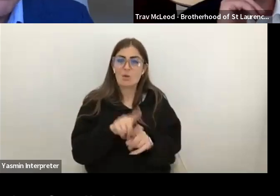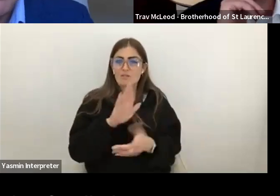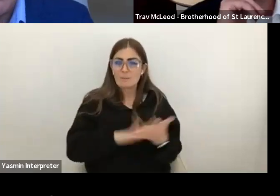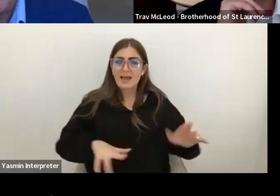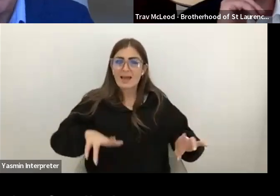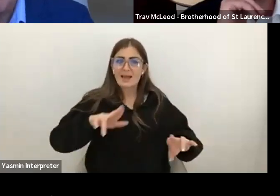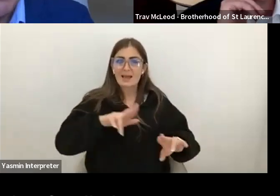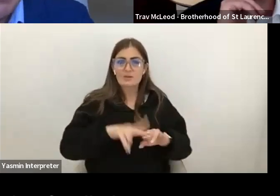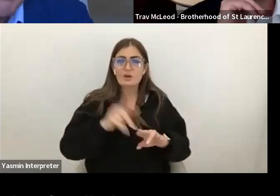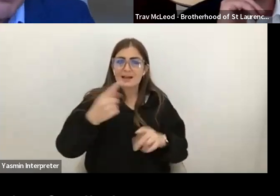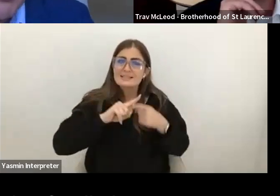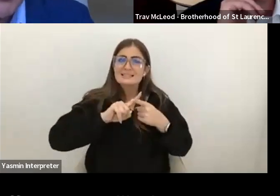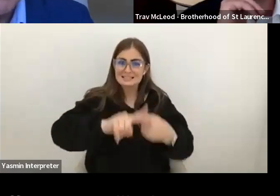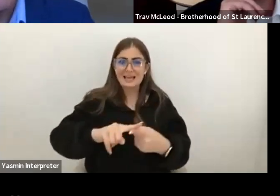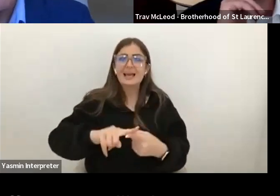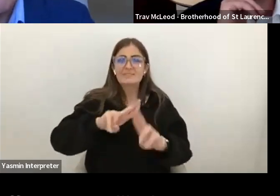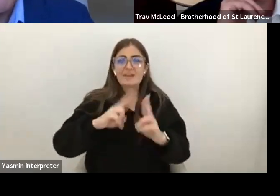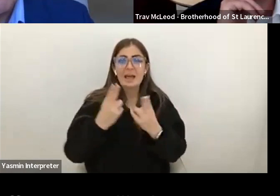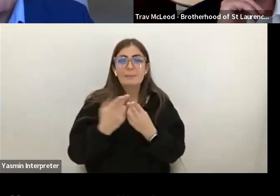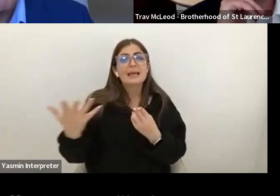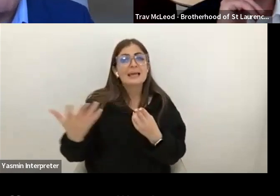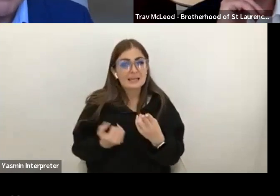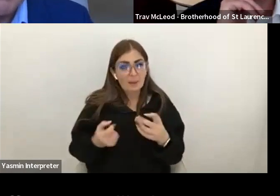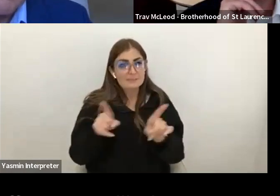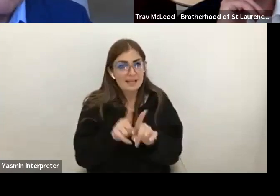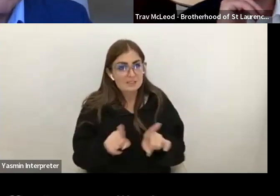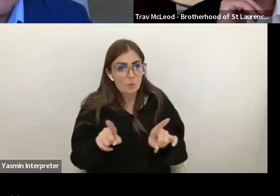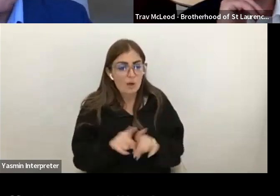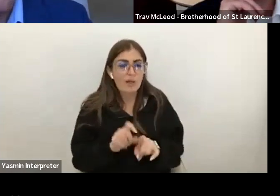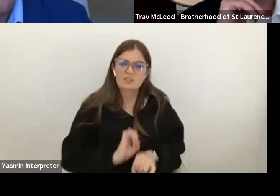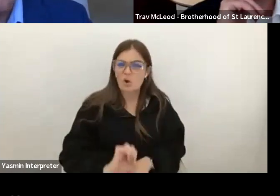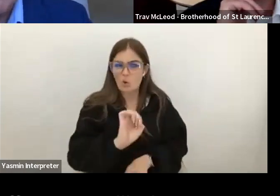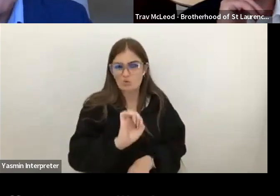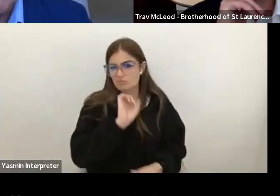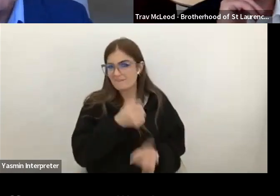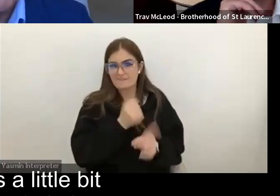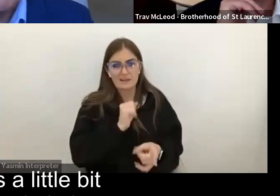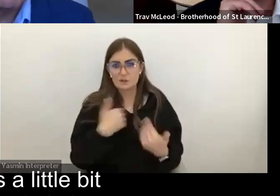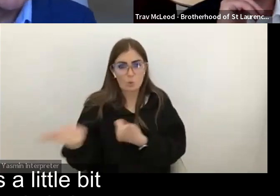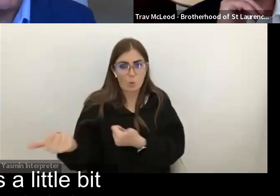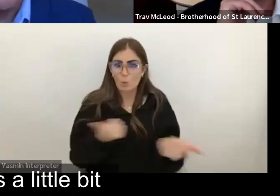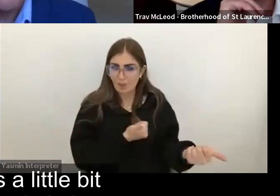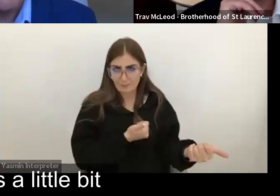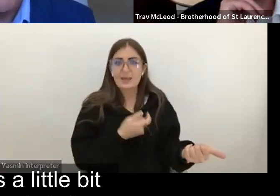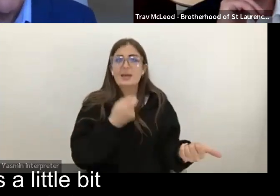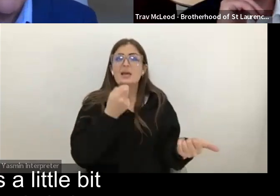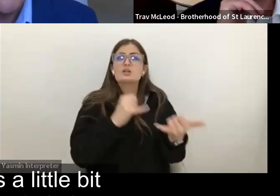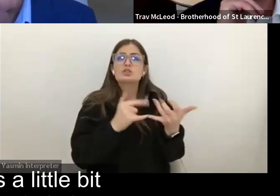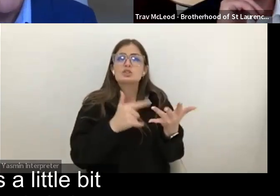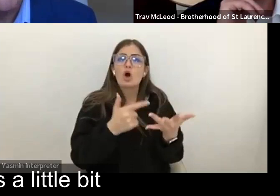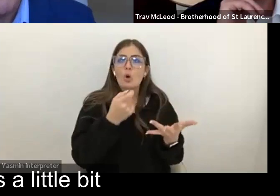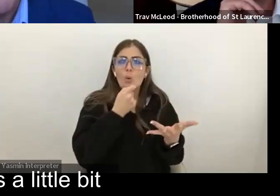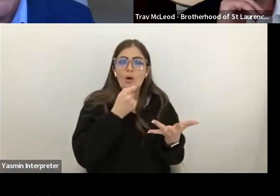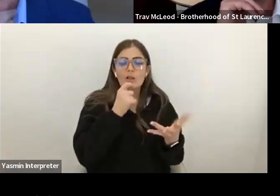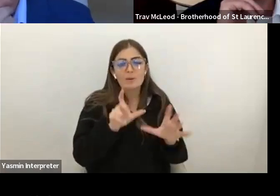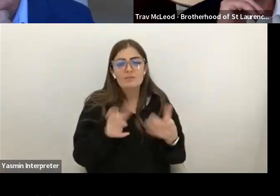And of course, it sustains family incomes, which has its own effect on well-being. So there is a little bit of a virtuous